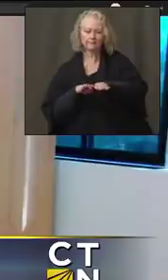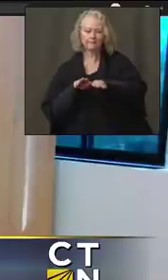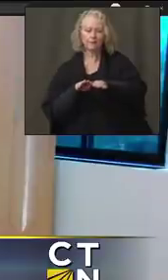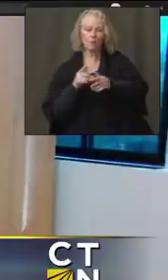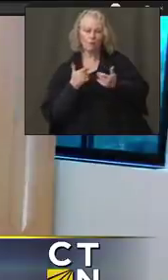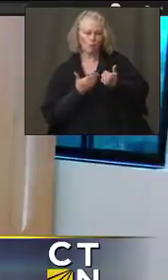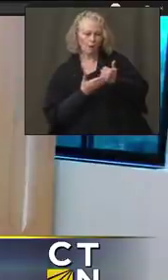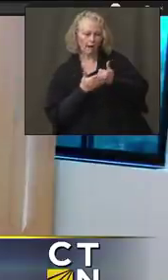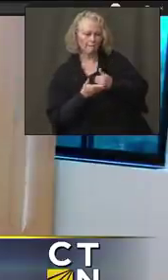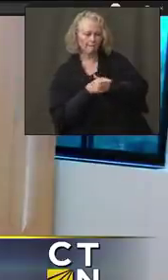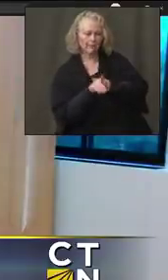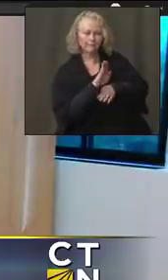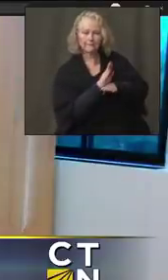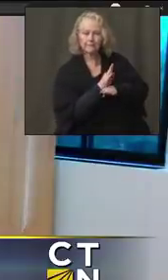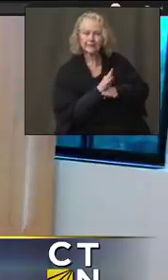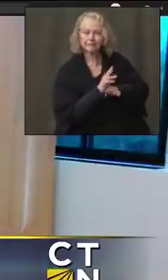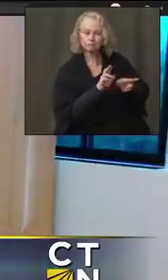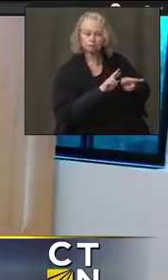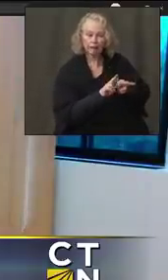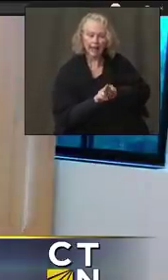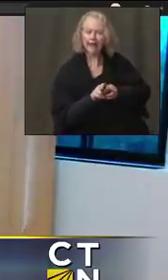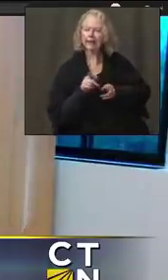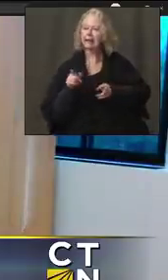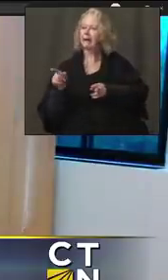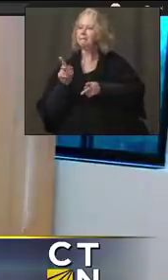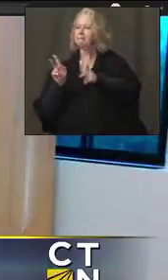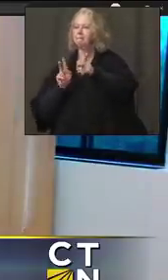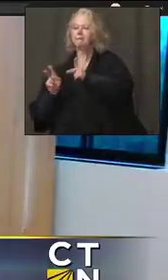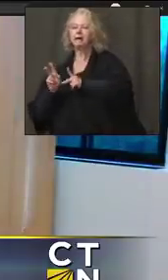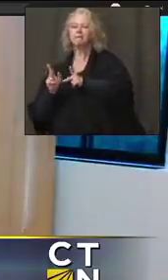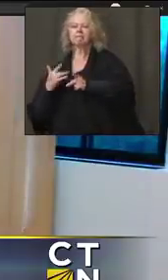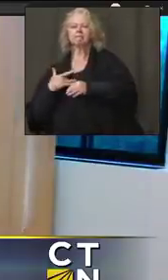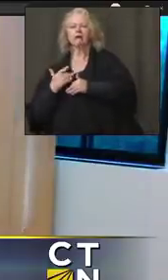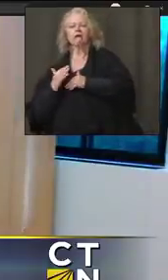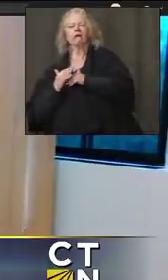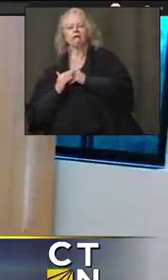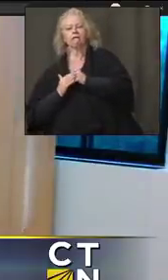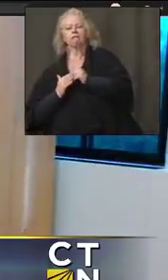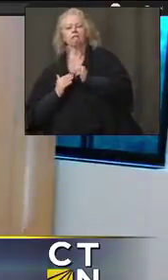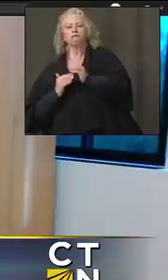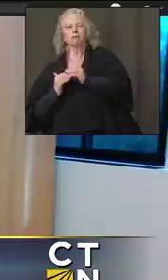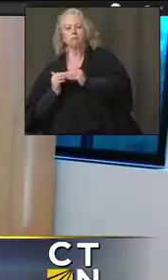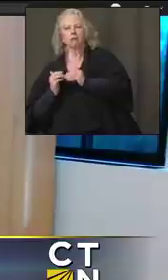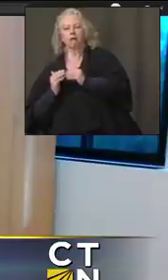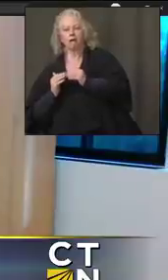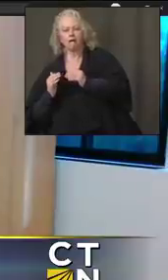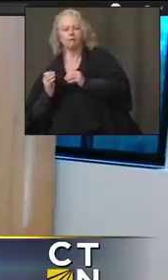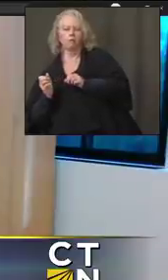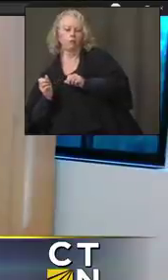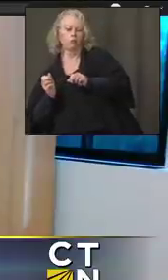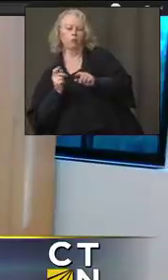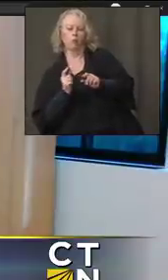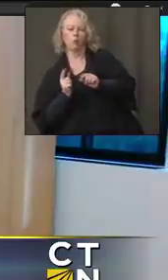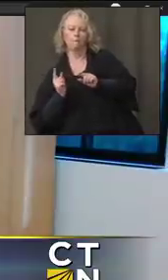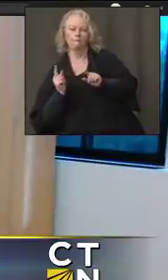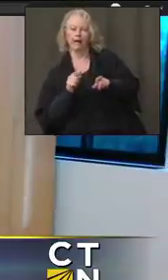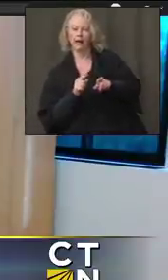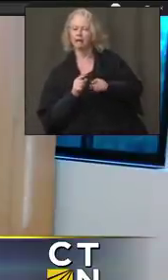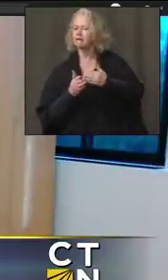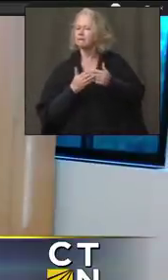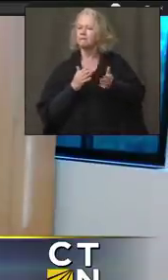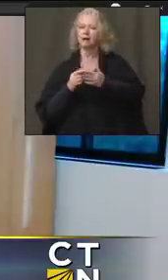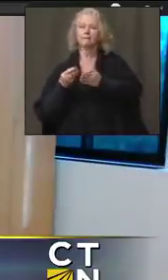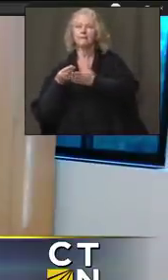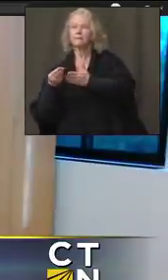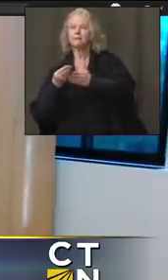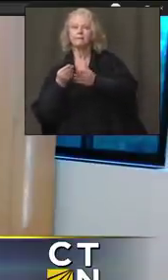ready and consumers comfortable with frequenting these businesses, whether it's retail or restaurants. So this